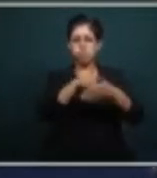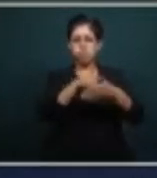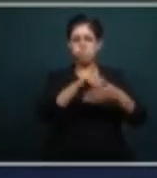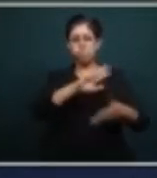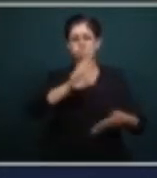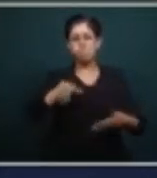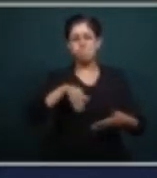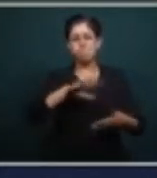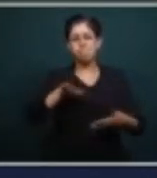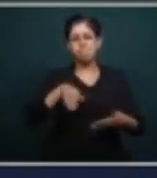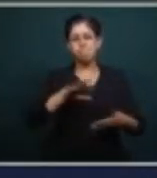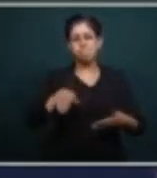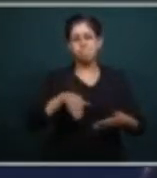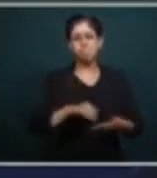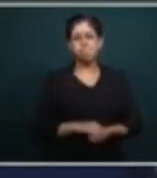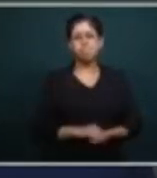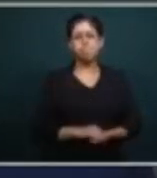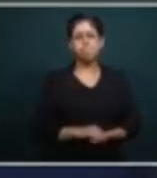As we all know,